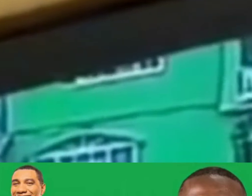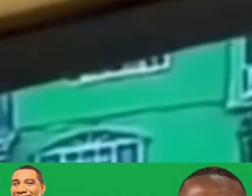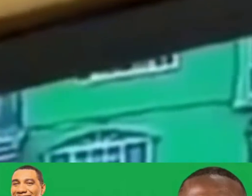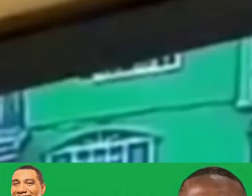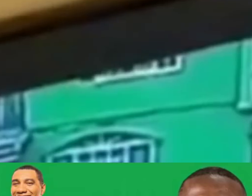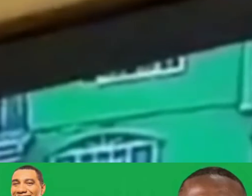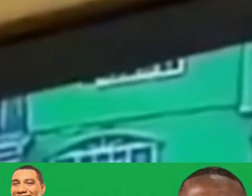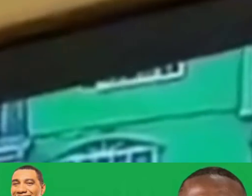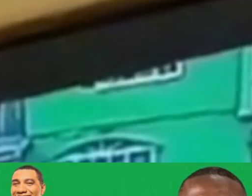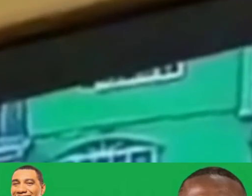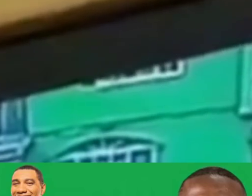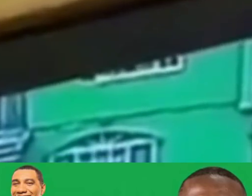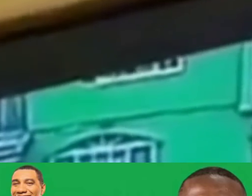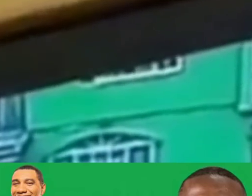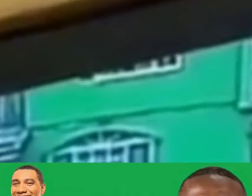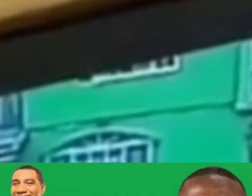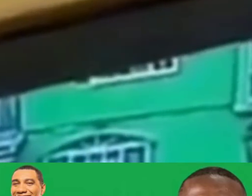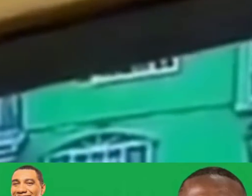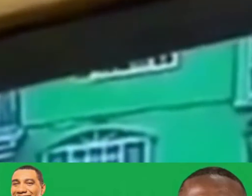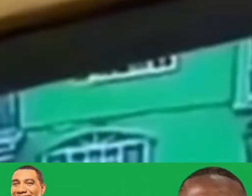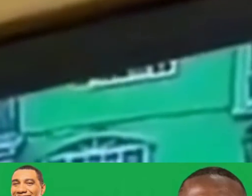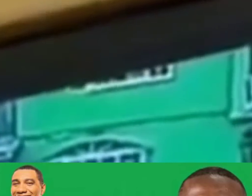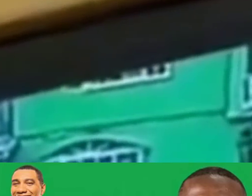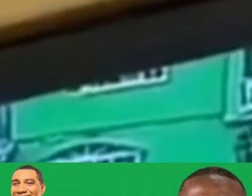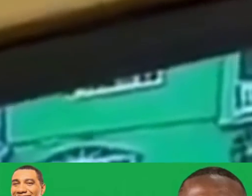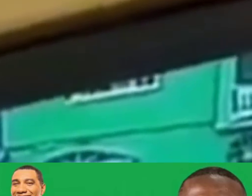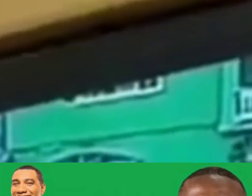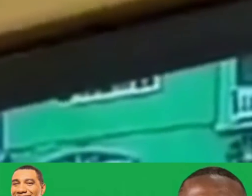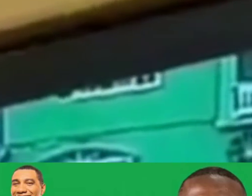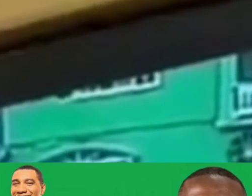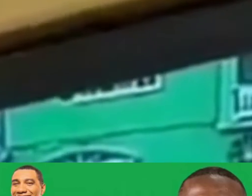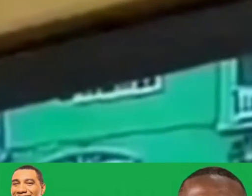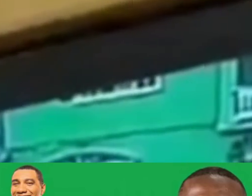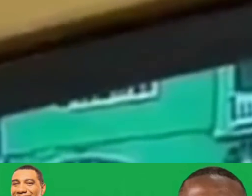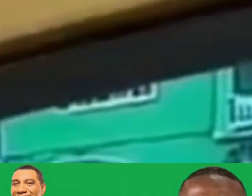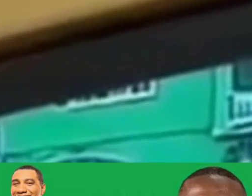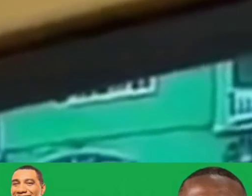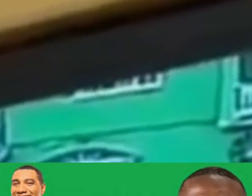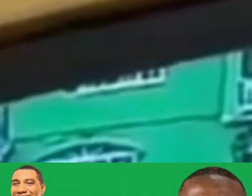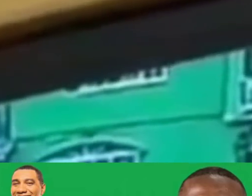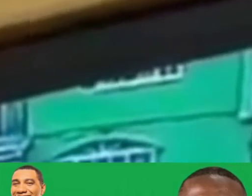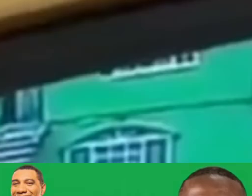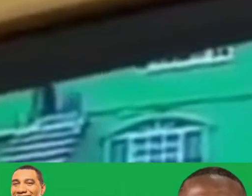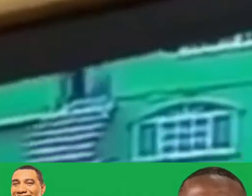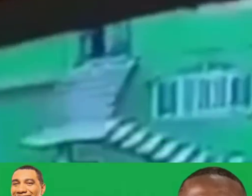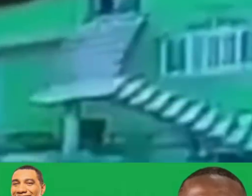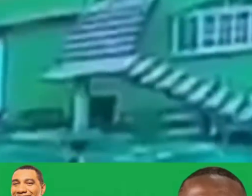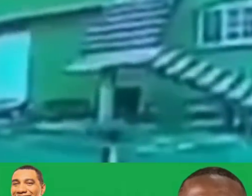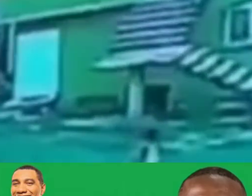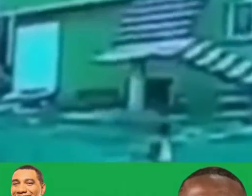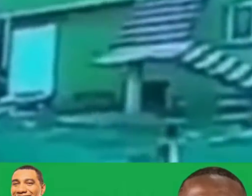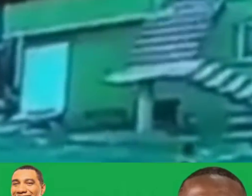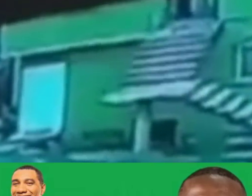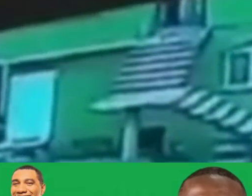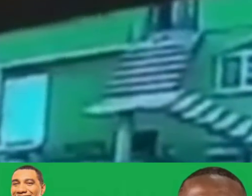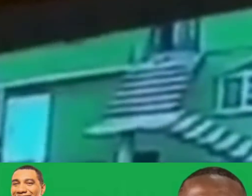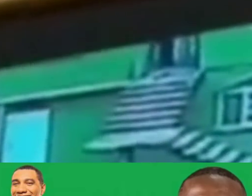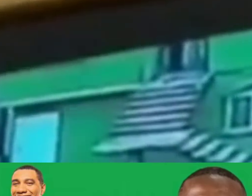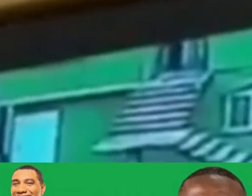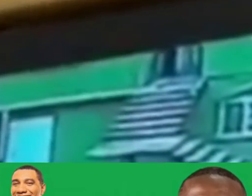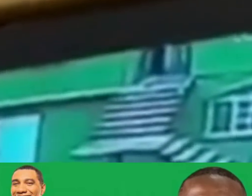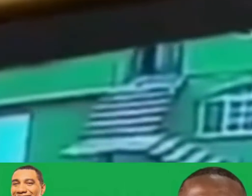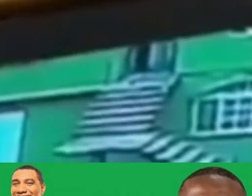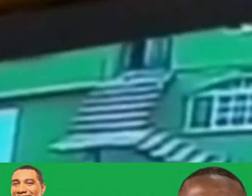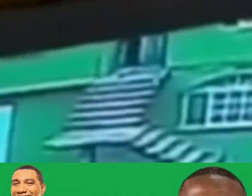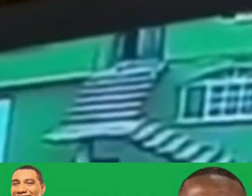deputies were not answered. There you have it, people. I have to agree with everything that has been said in this video. More than agree,